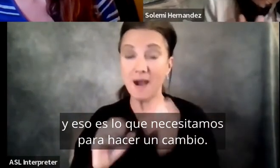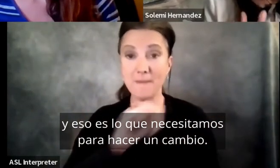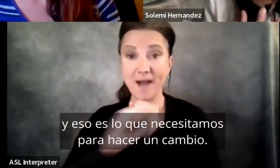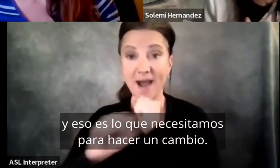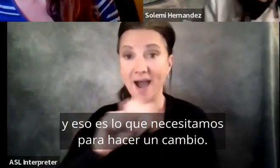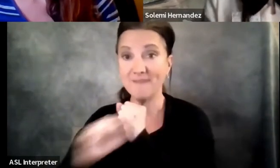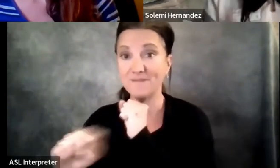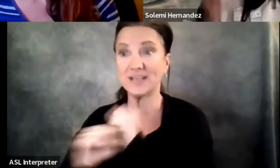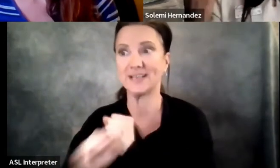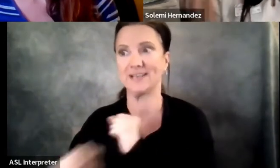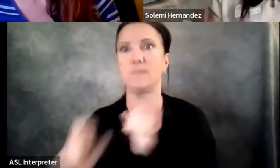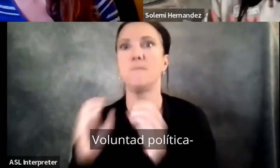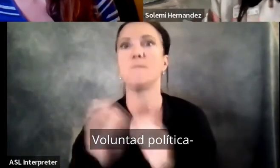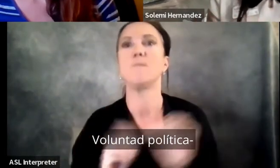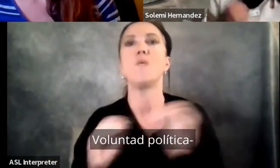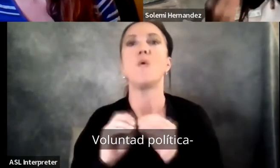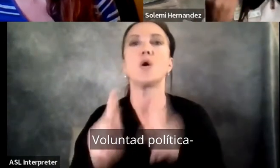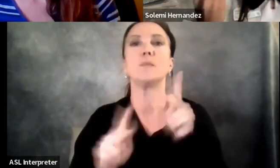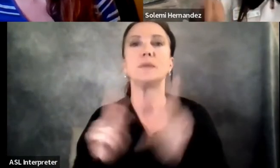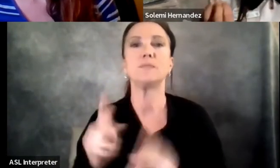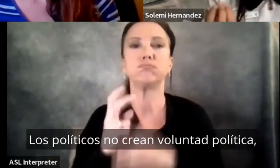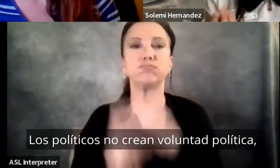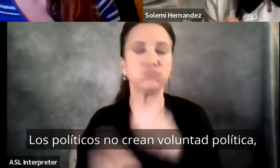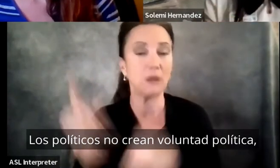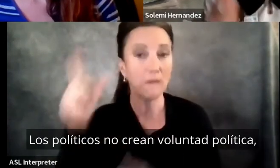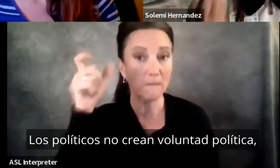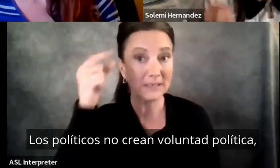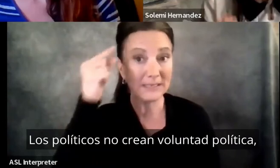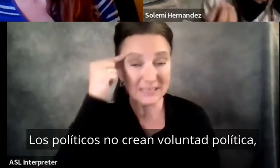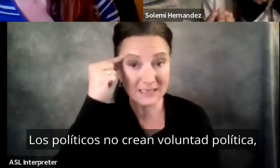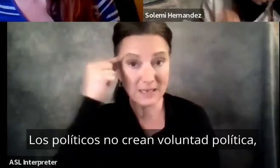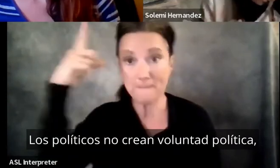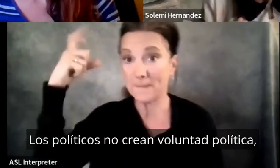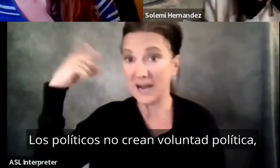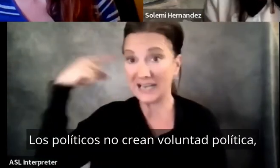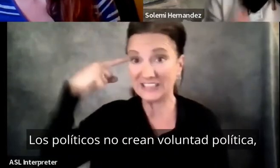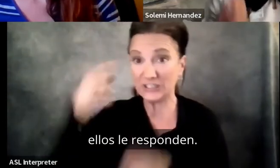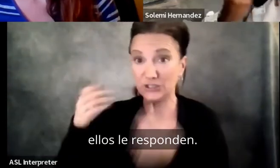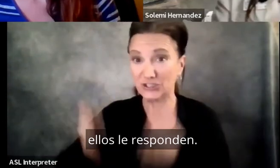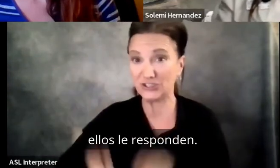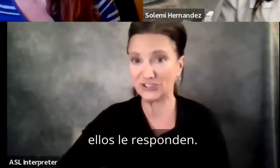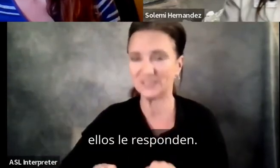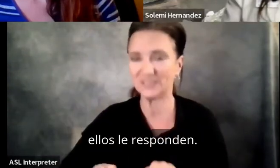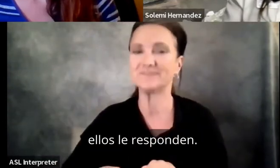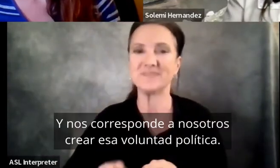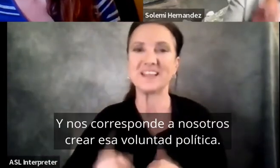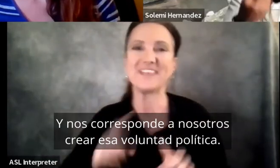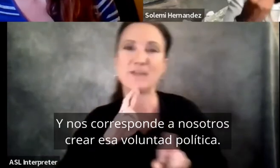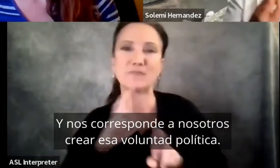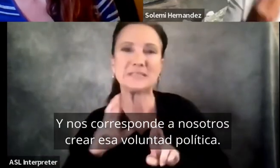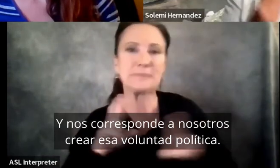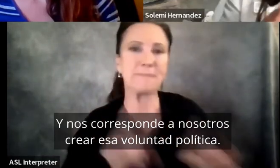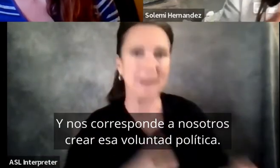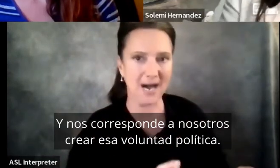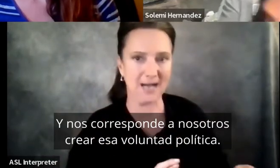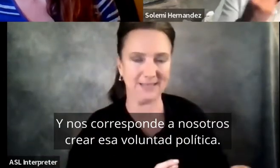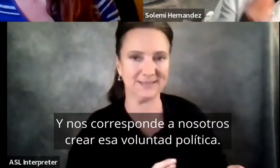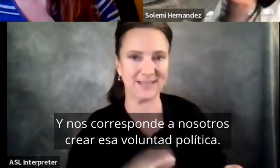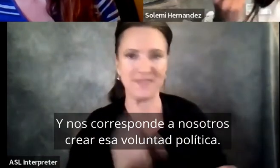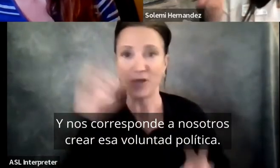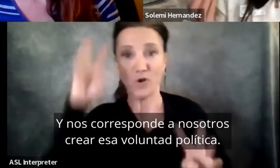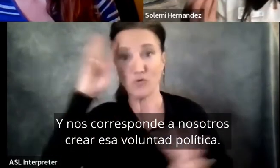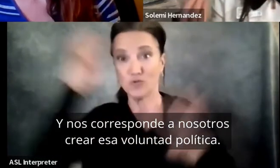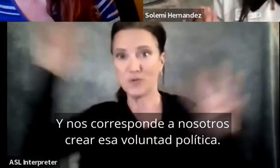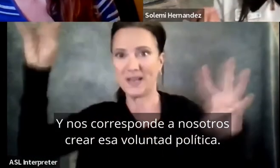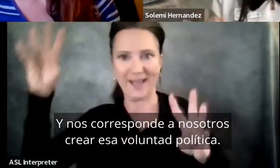a change. Politicians don't create political will, they respond to it. And it's for us to